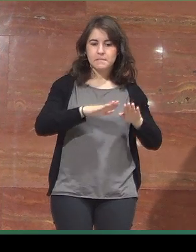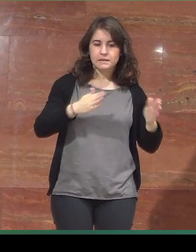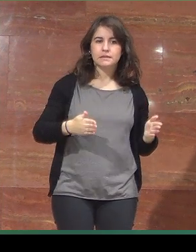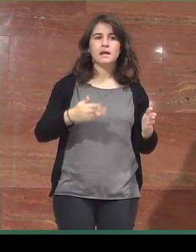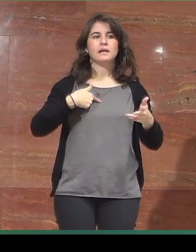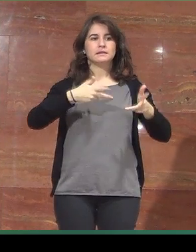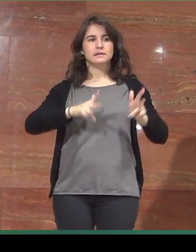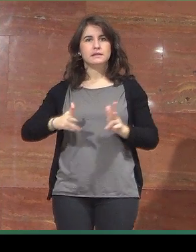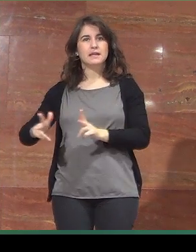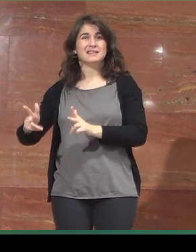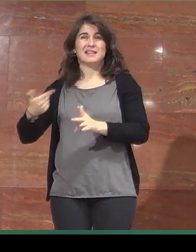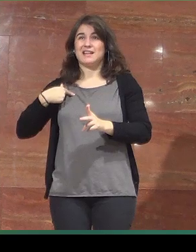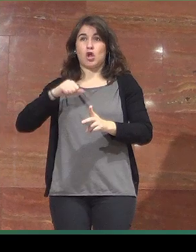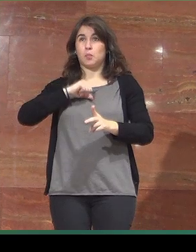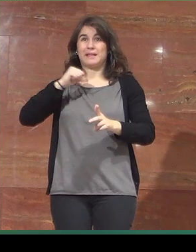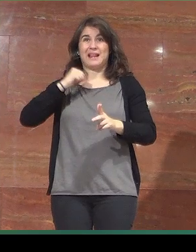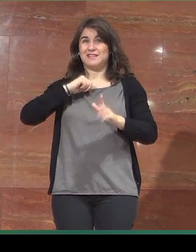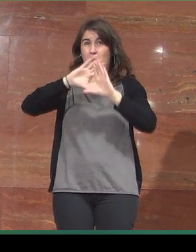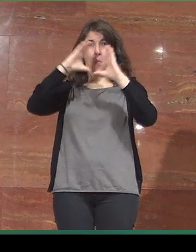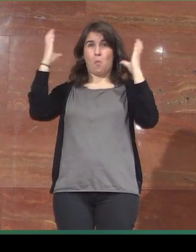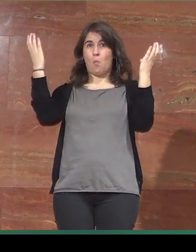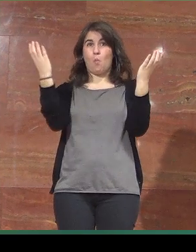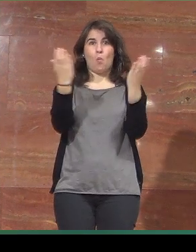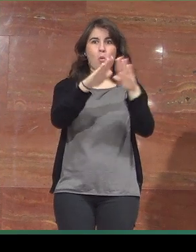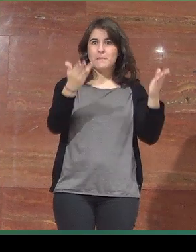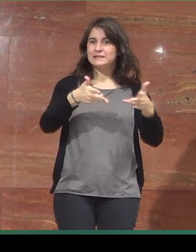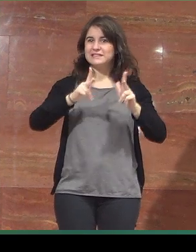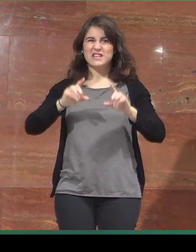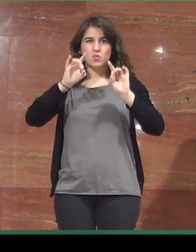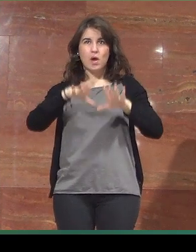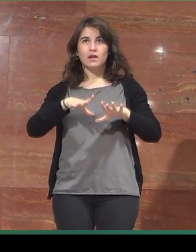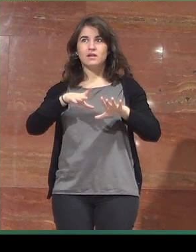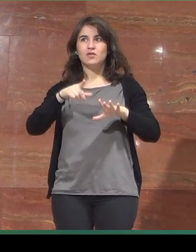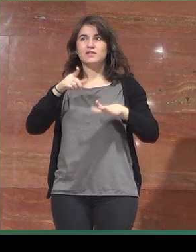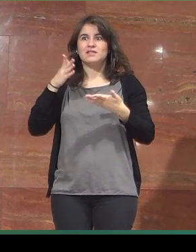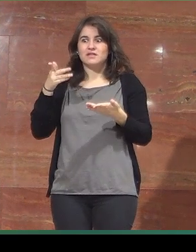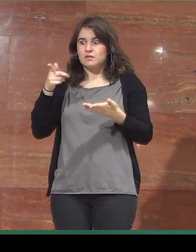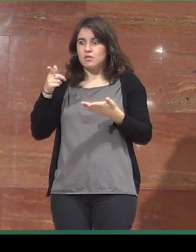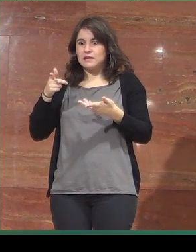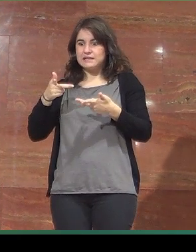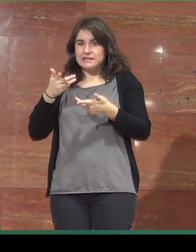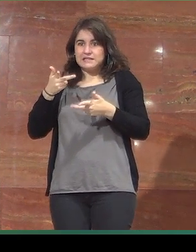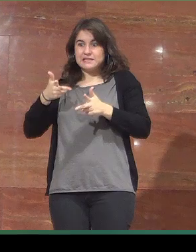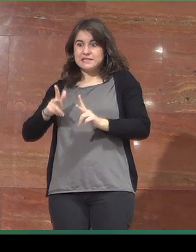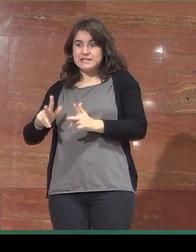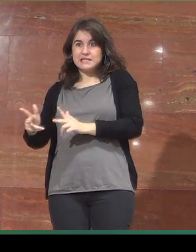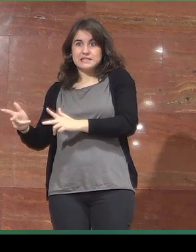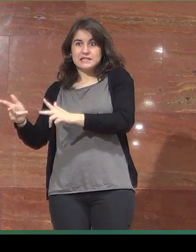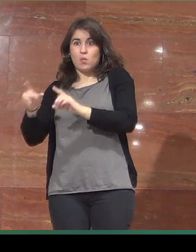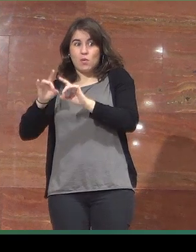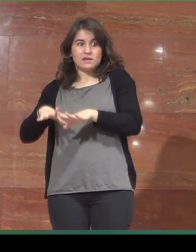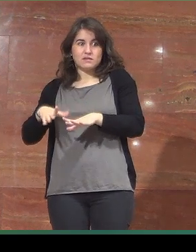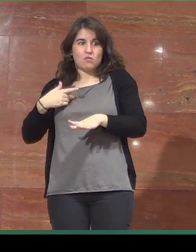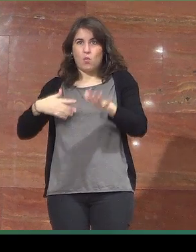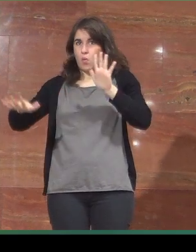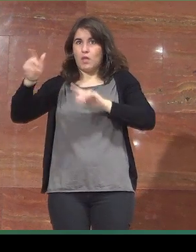you explained it this morning very well. So how can you make a scenography of the difference? We